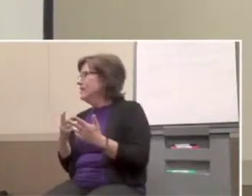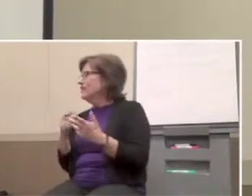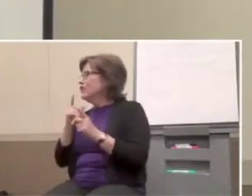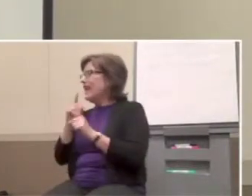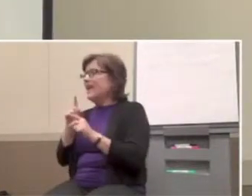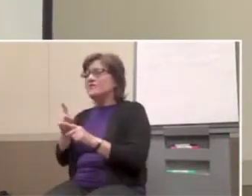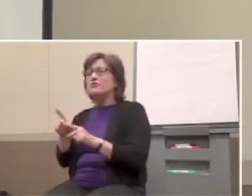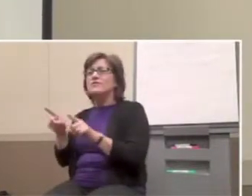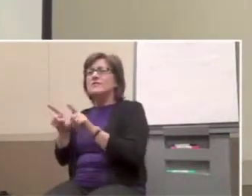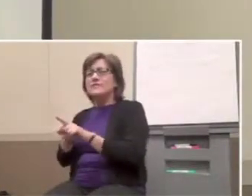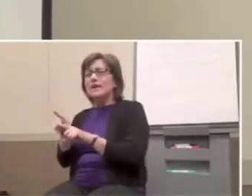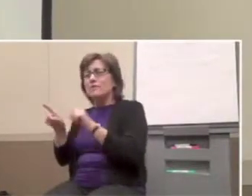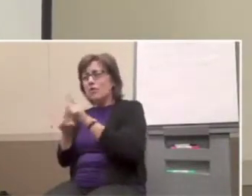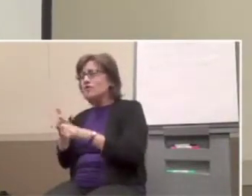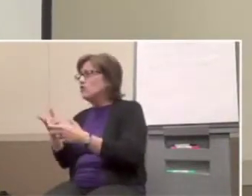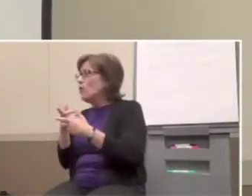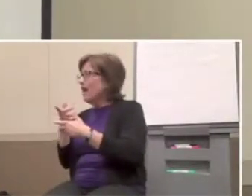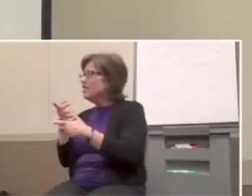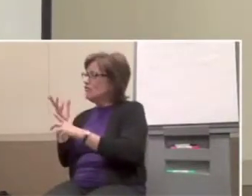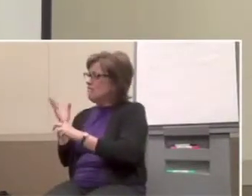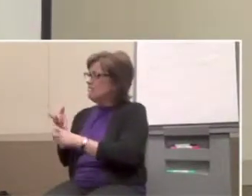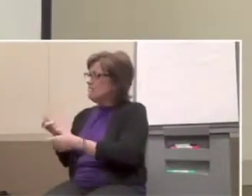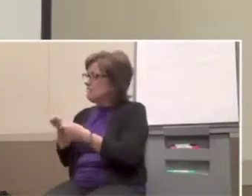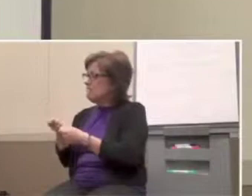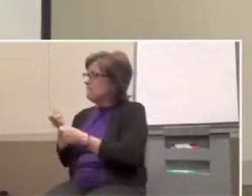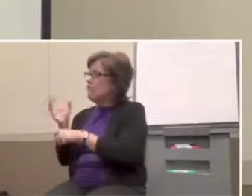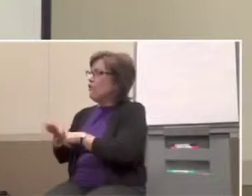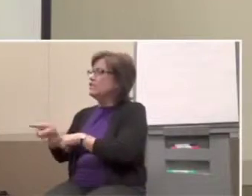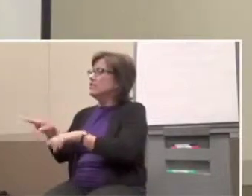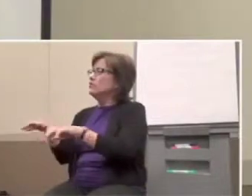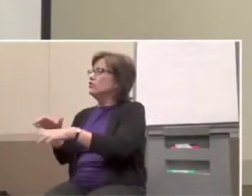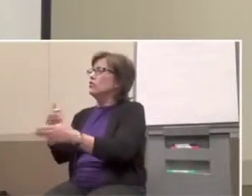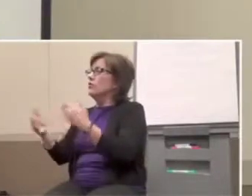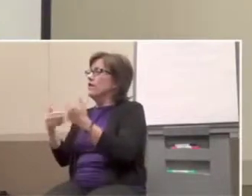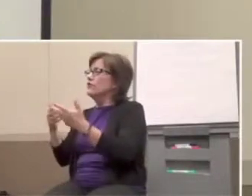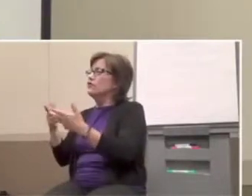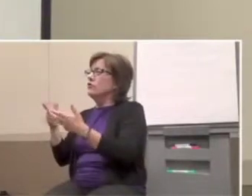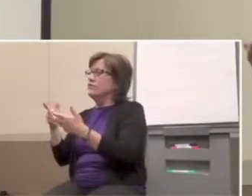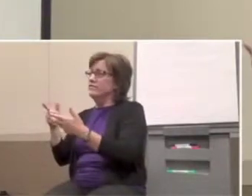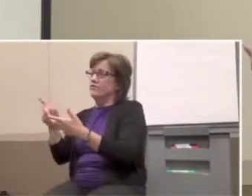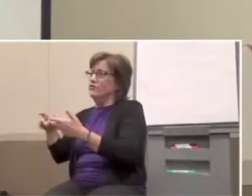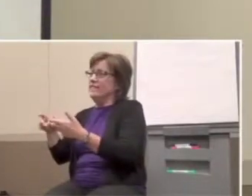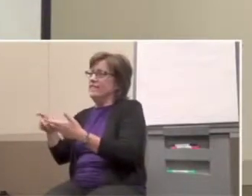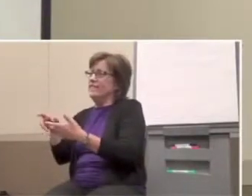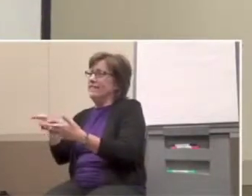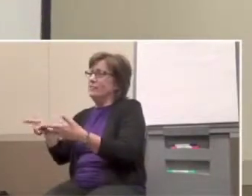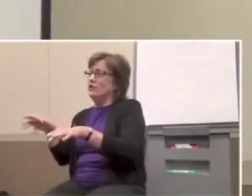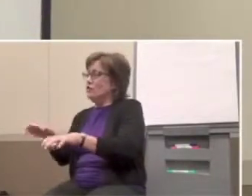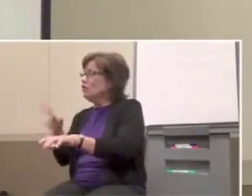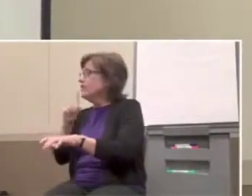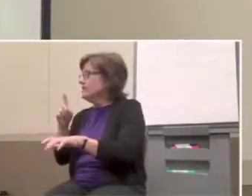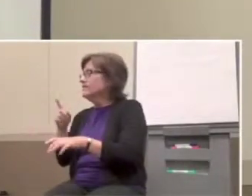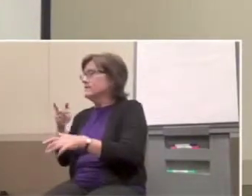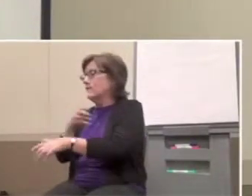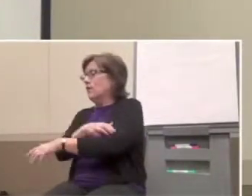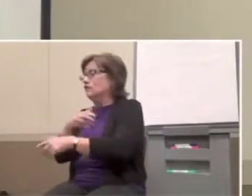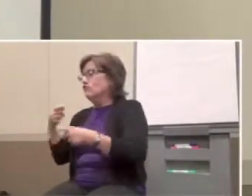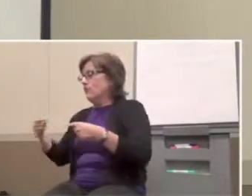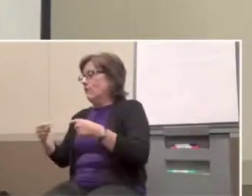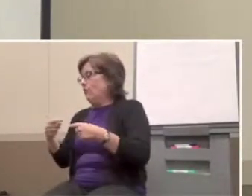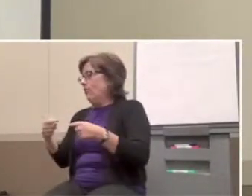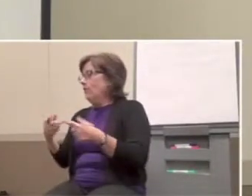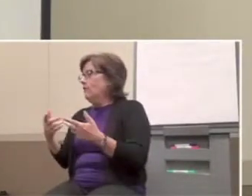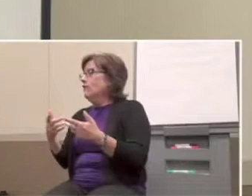you want to get the kid to do whatever it is that you need to do it, then you're probably in a power struggle. A better approach to that would be something along the lines of,